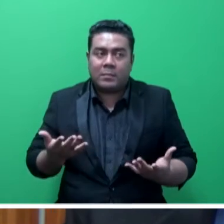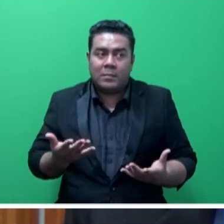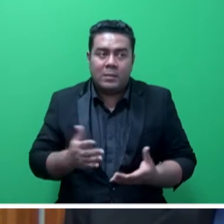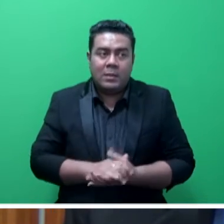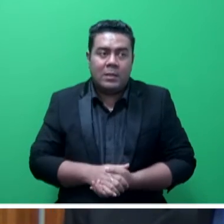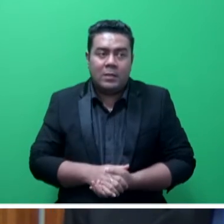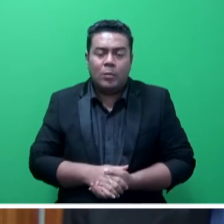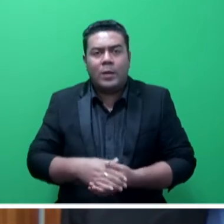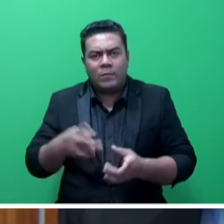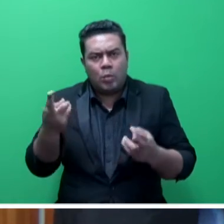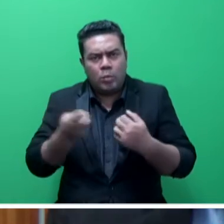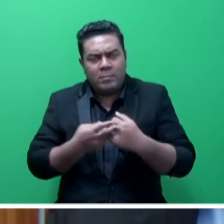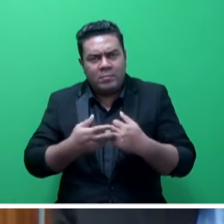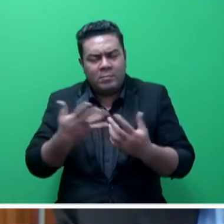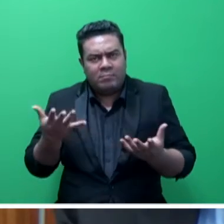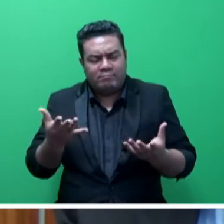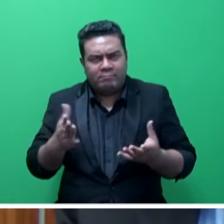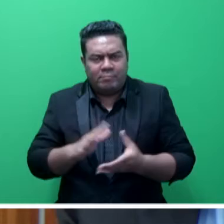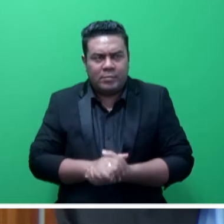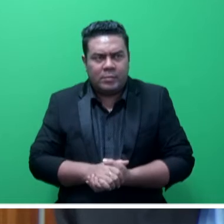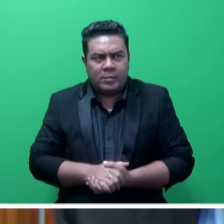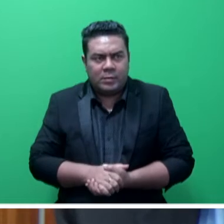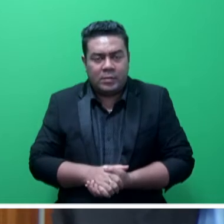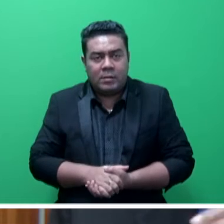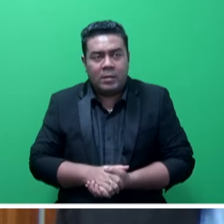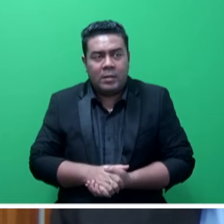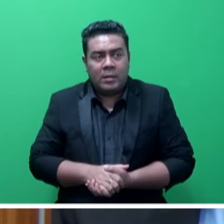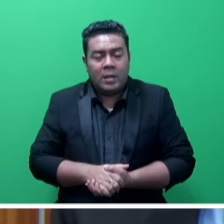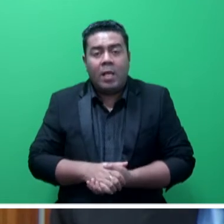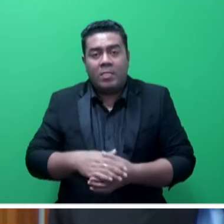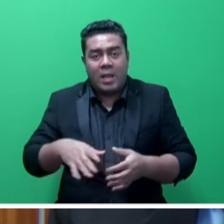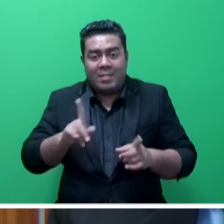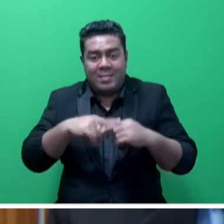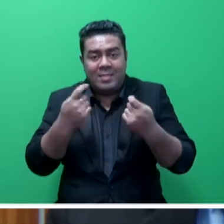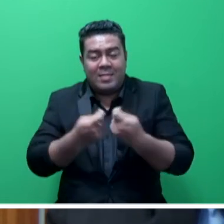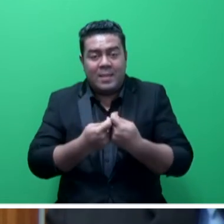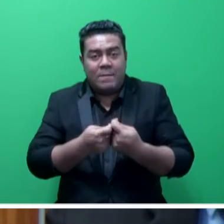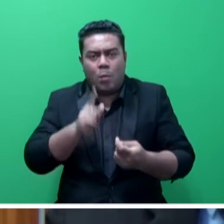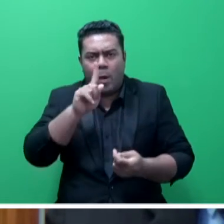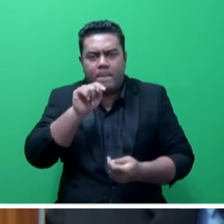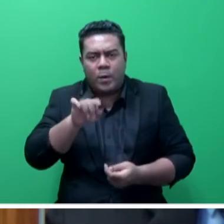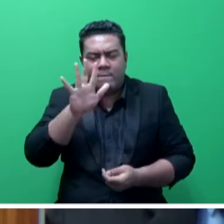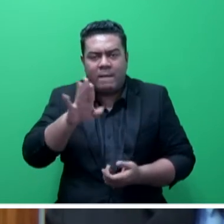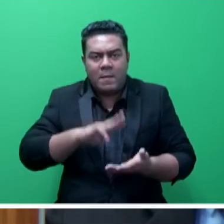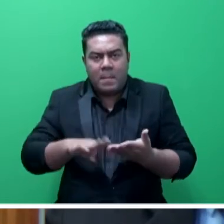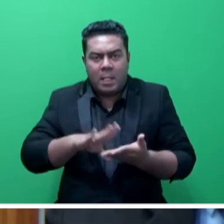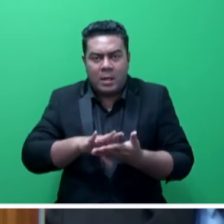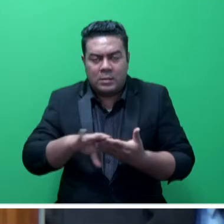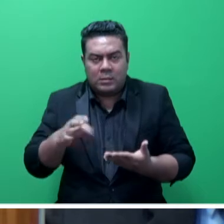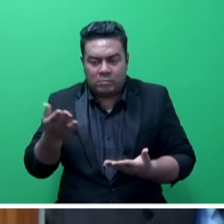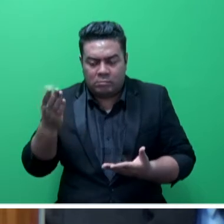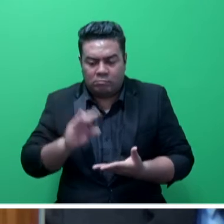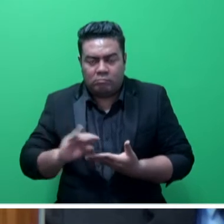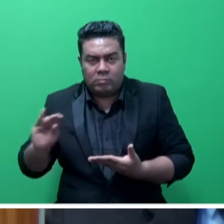of last year, the radiology department at Lautoka Hospital to a tune of 1.5 million. Including